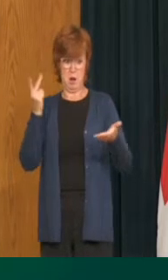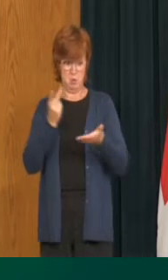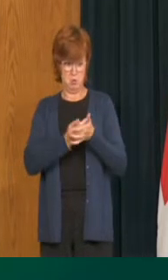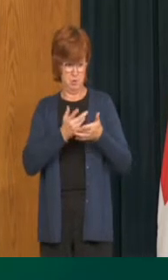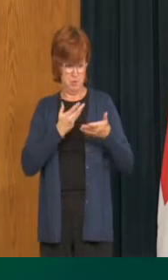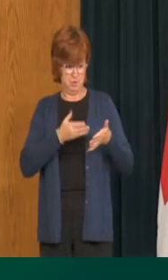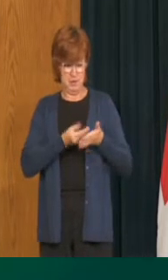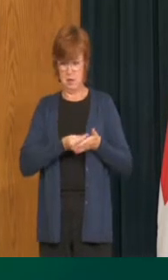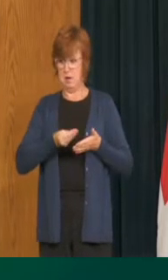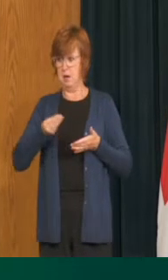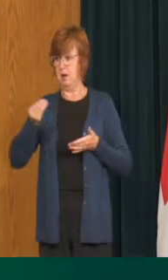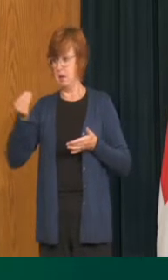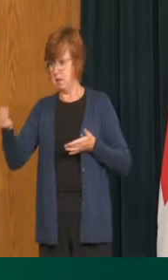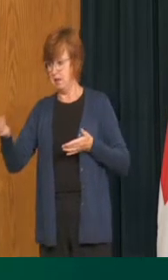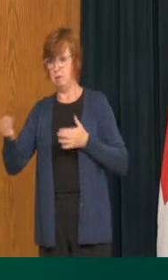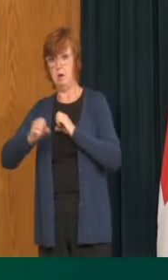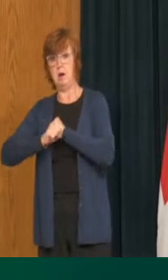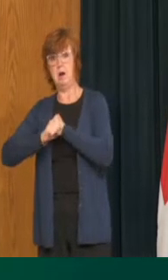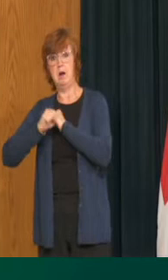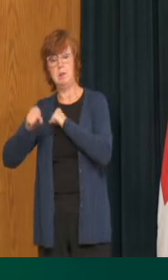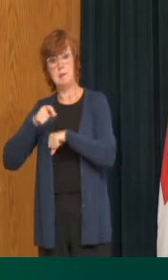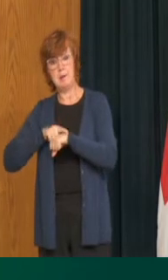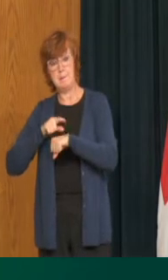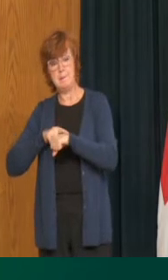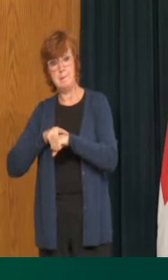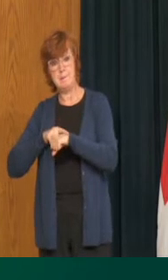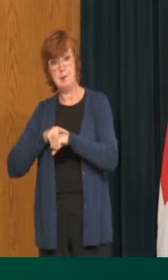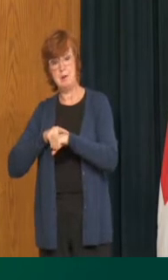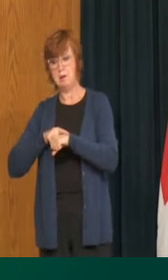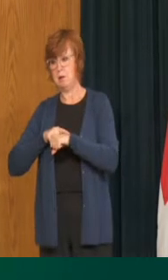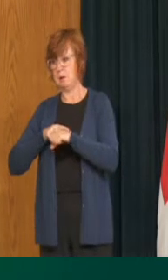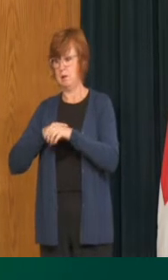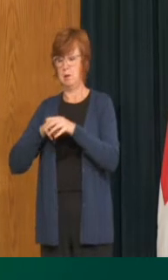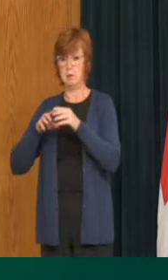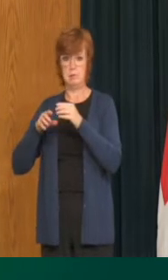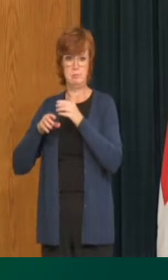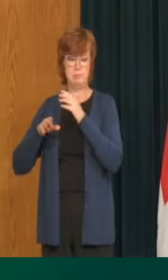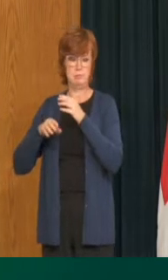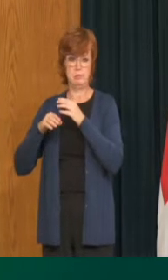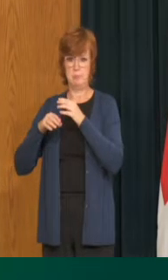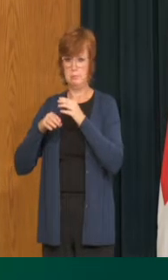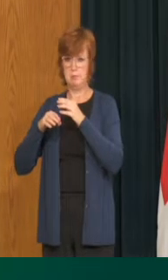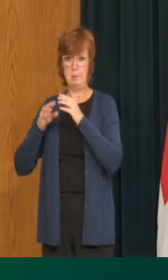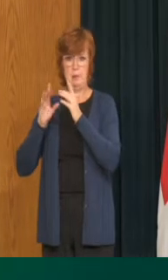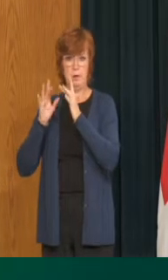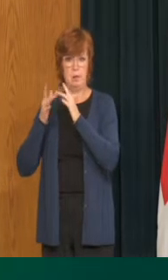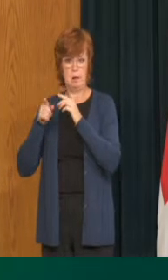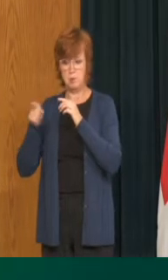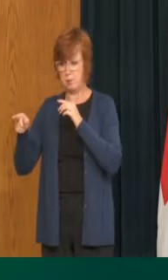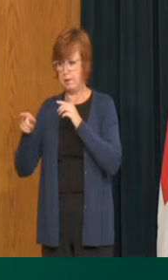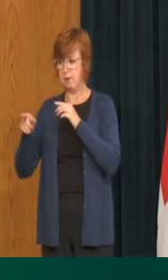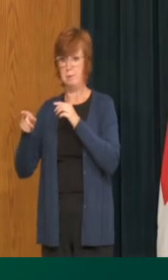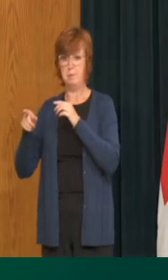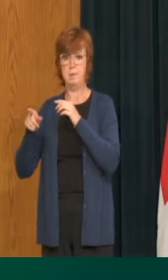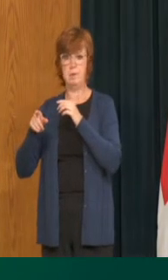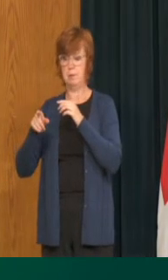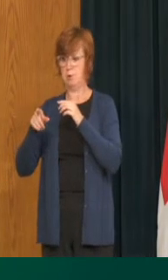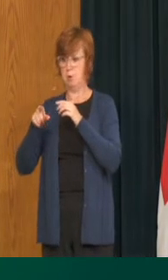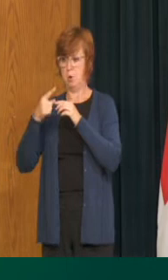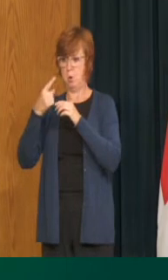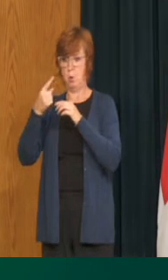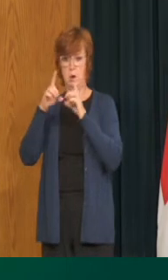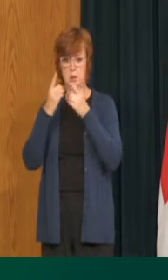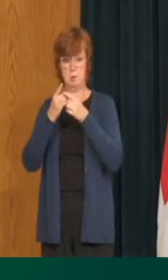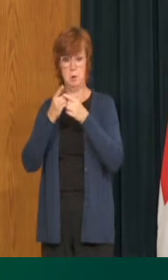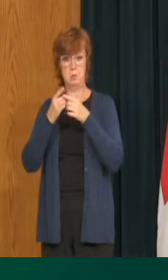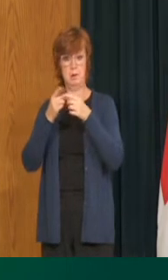package that when final edits are made, sometimes it's put online or sent out in a way that some people get it before others. So